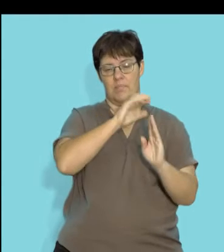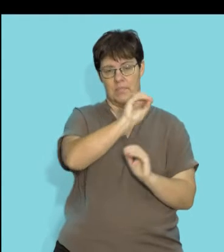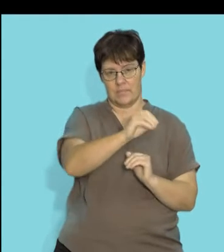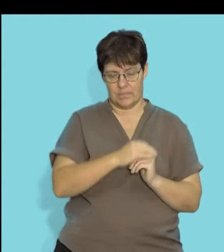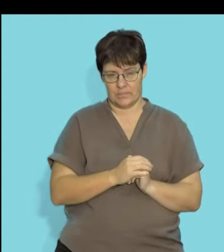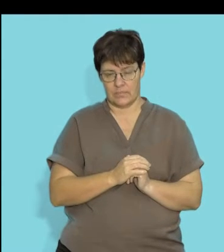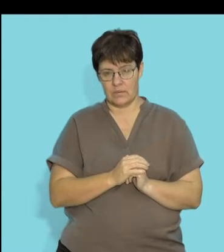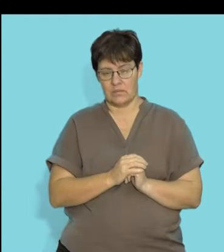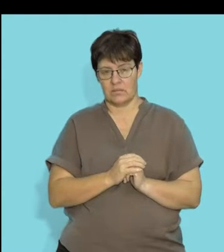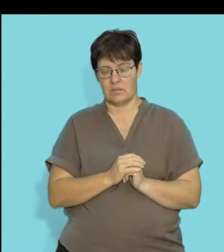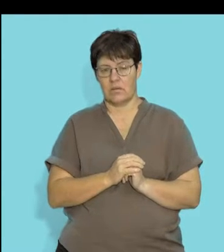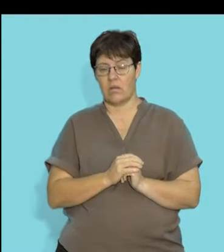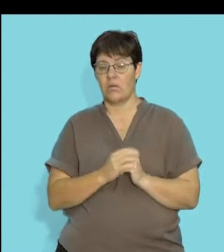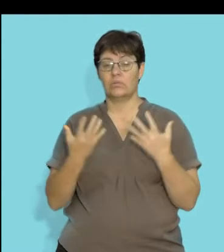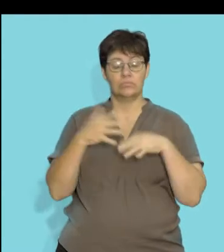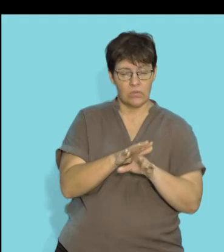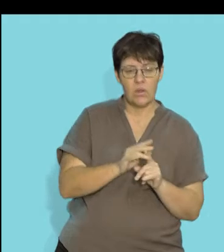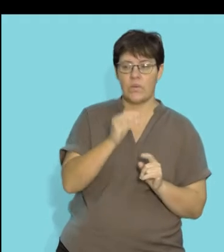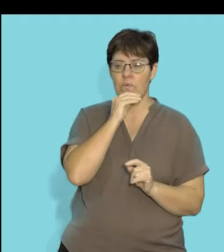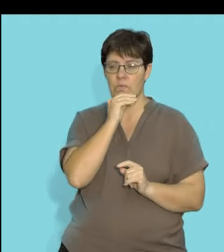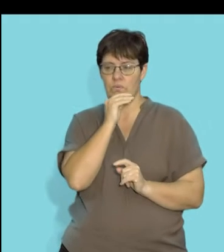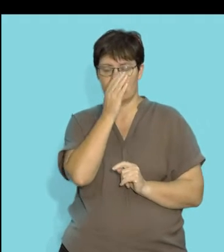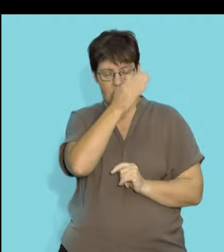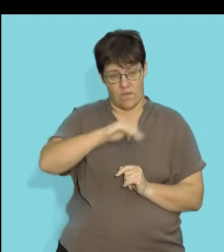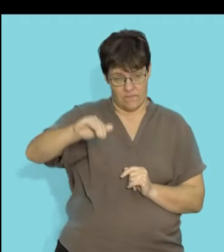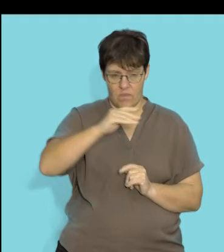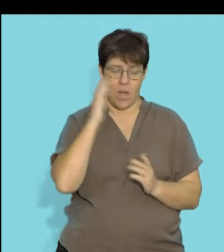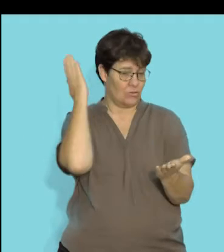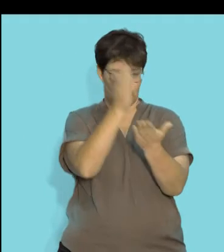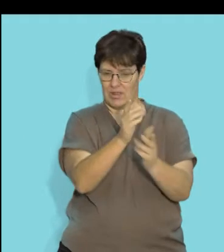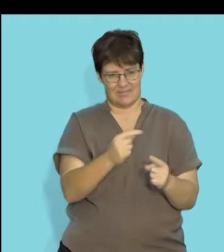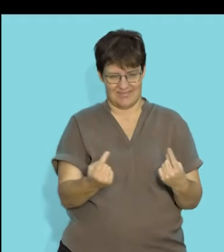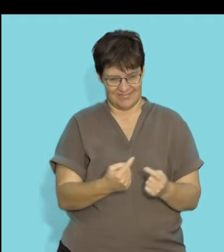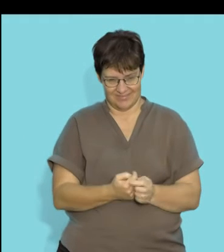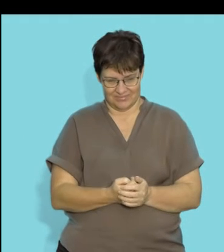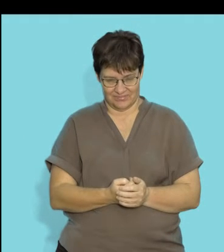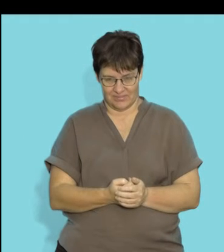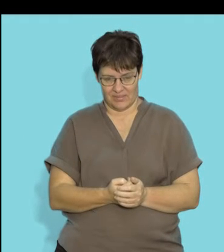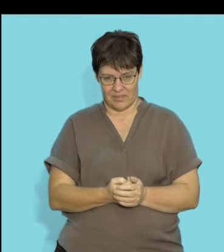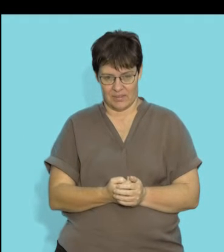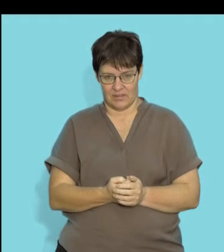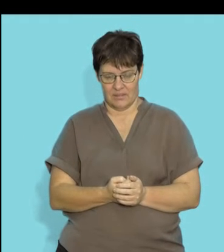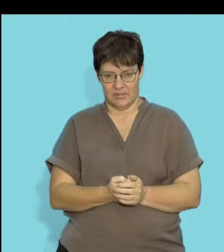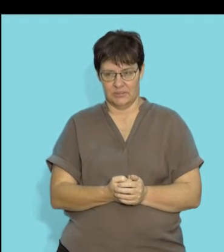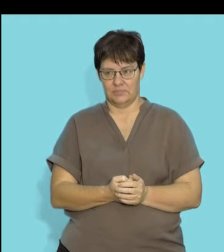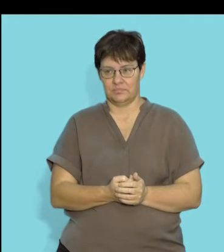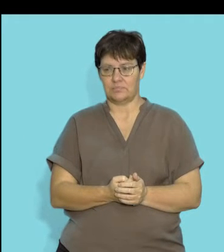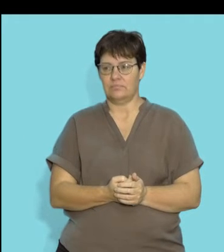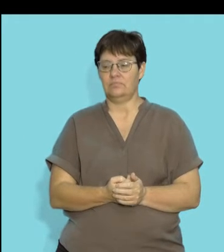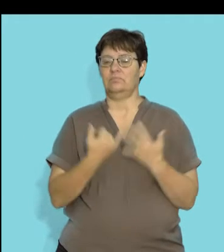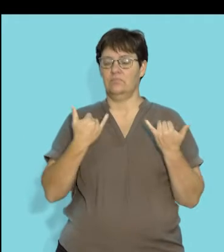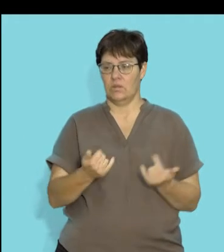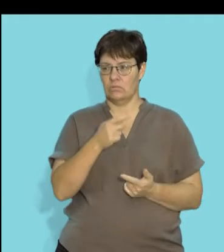plane and then join them using a curve, because this is not a straight line, so we can't say join them using a